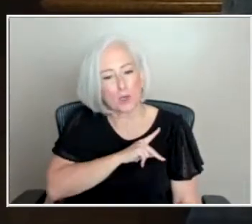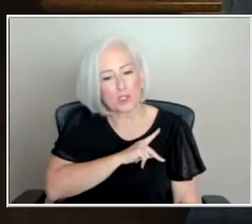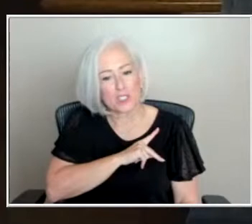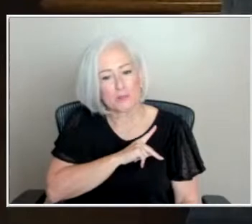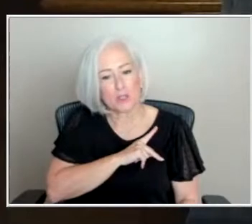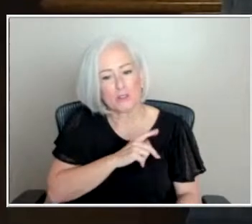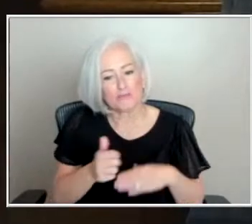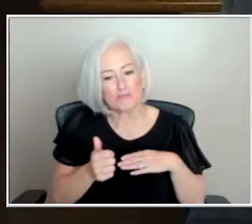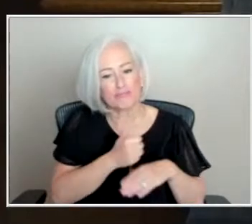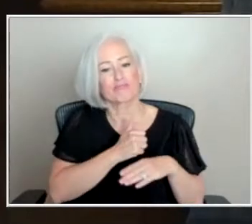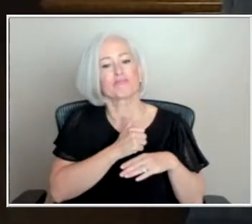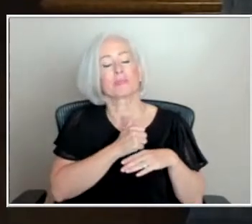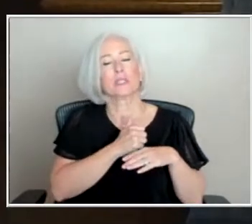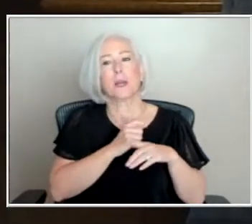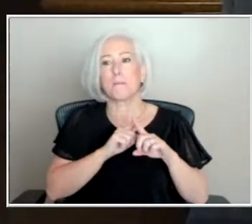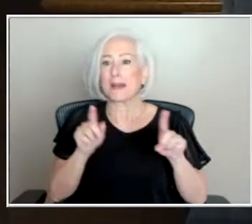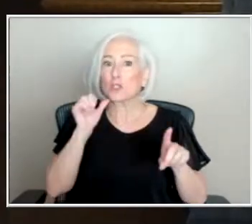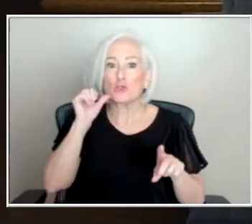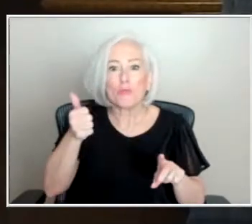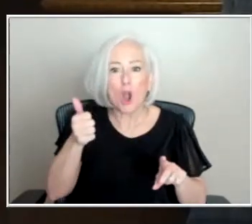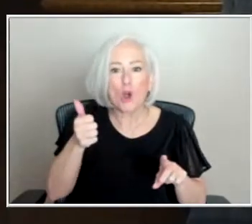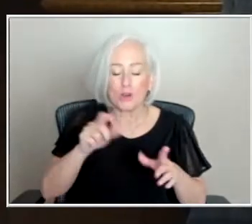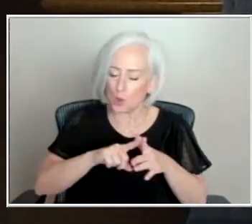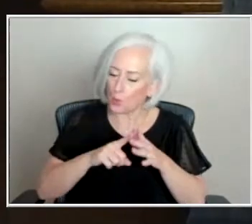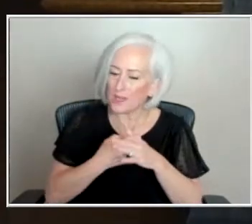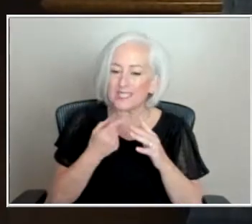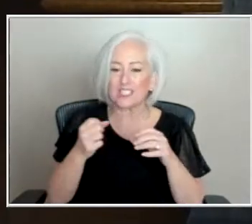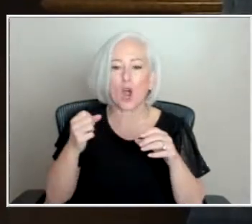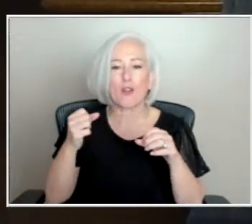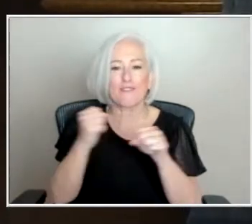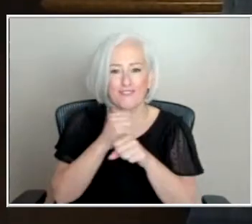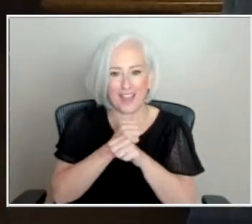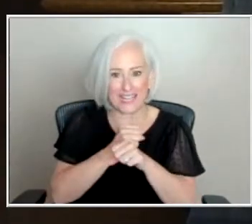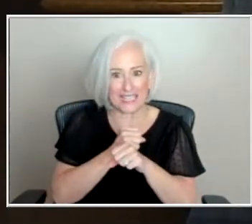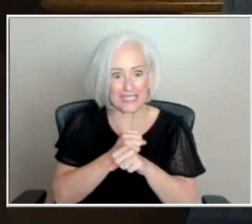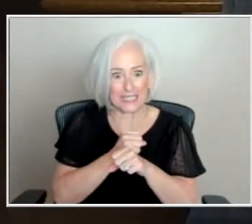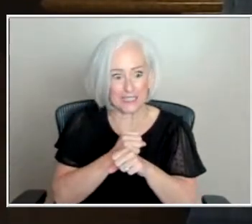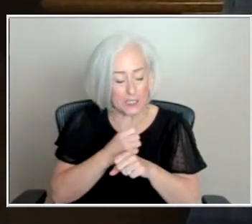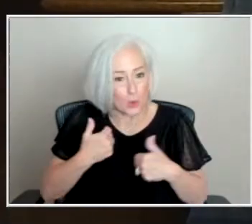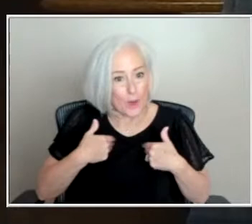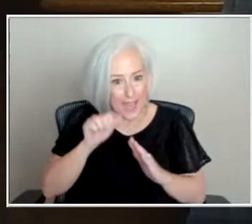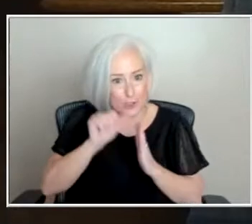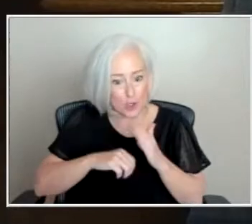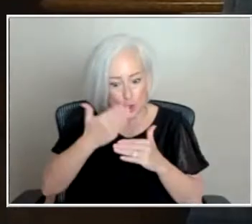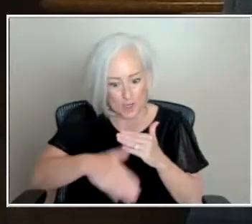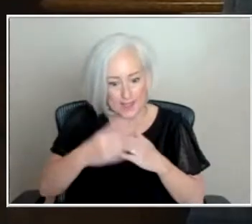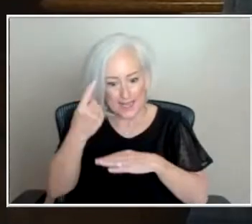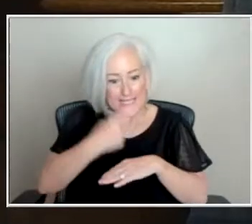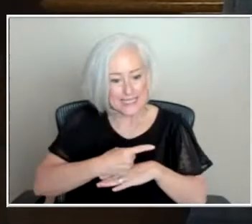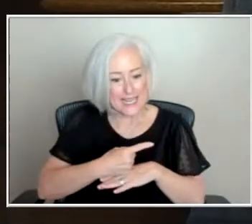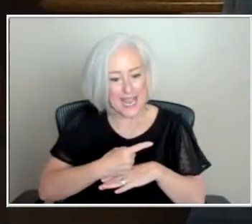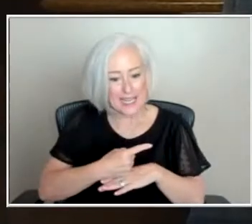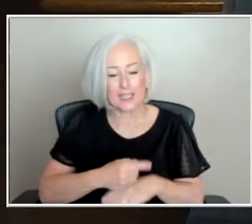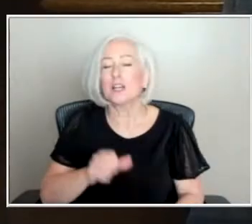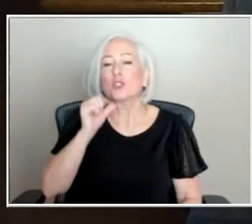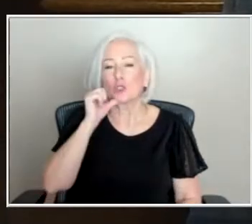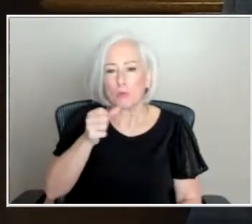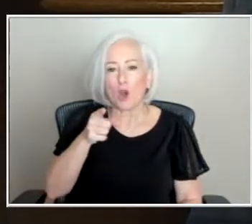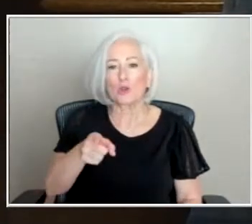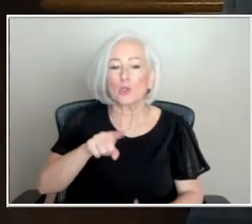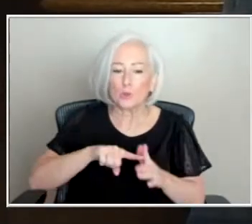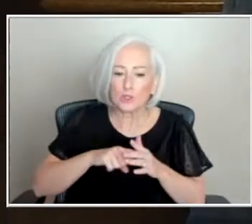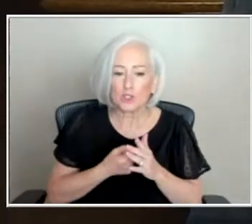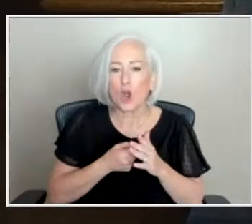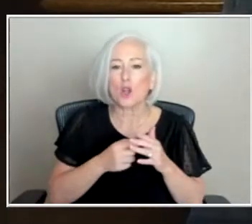we need to start fighting. We had surgery the next morning, scheduled for the next morning, and I said, so tomorrow you start becoming